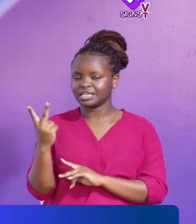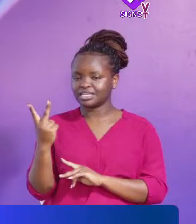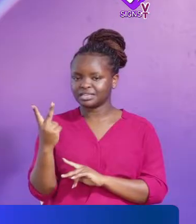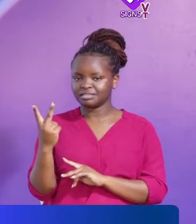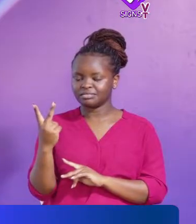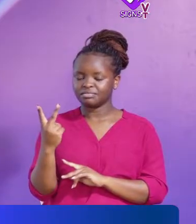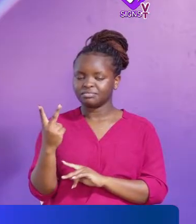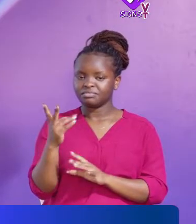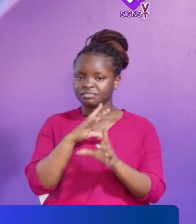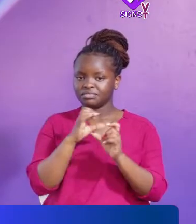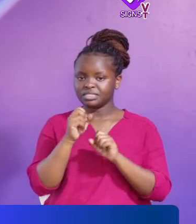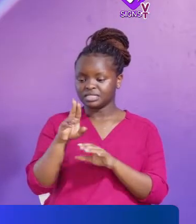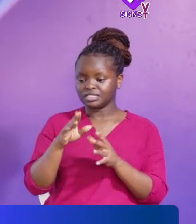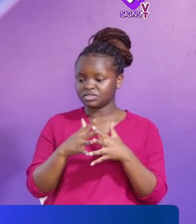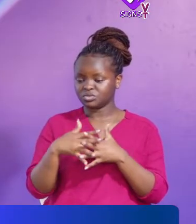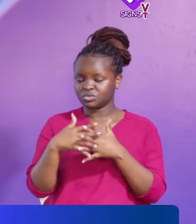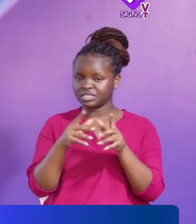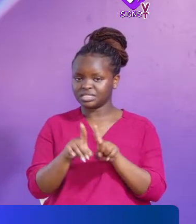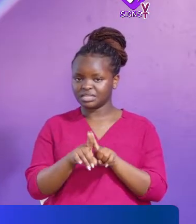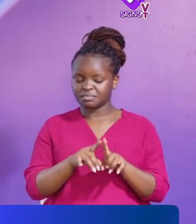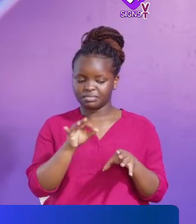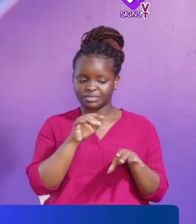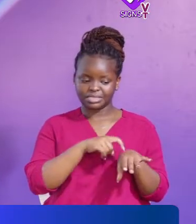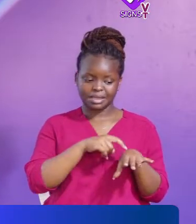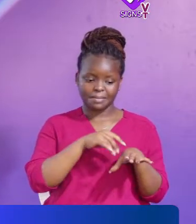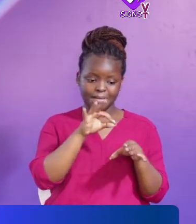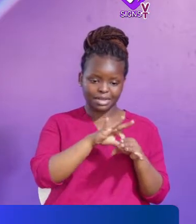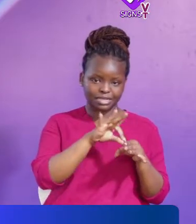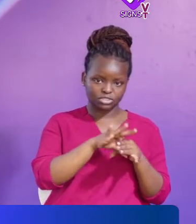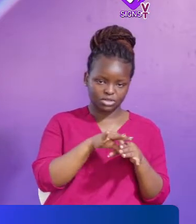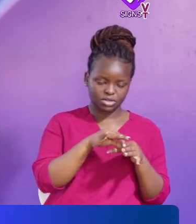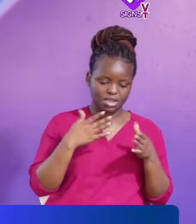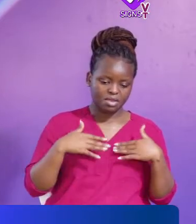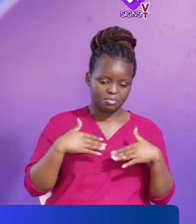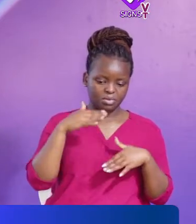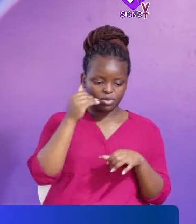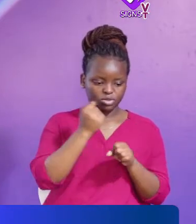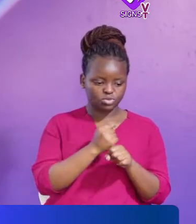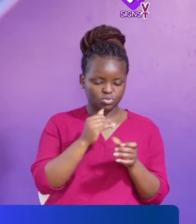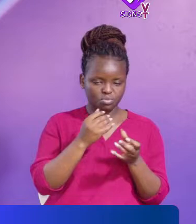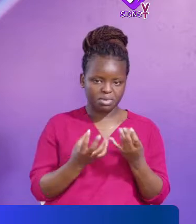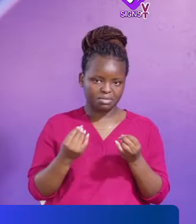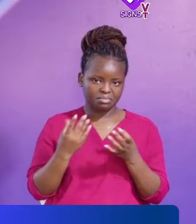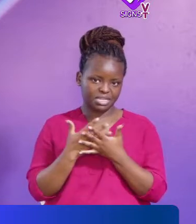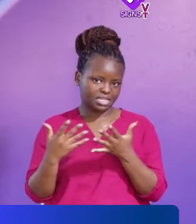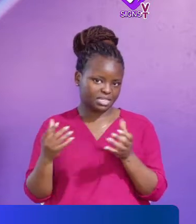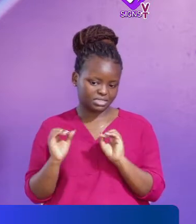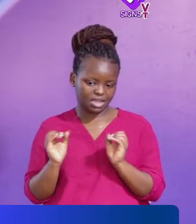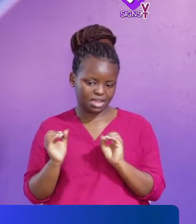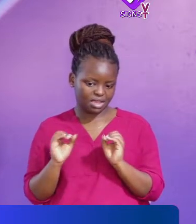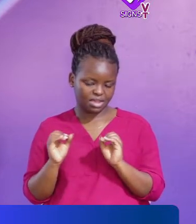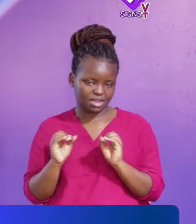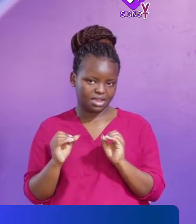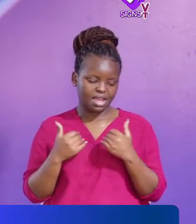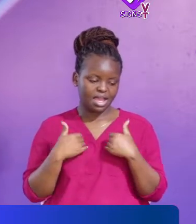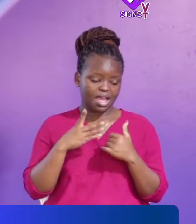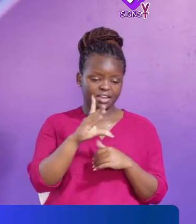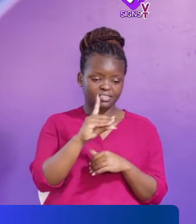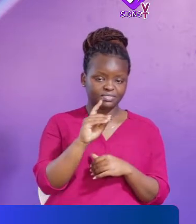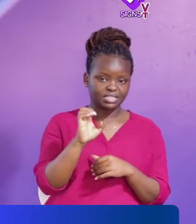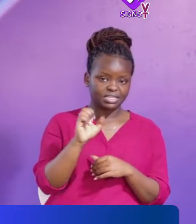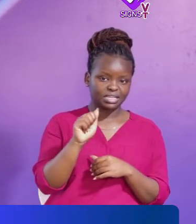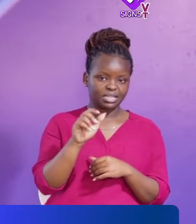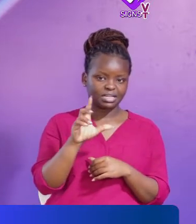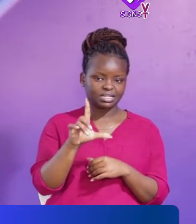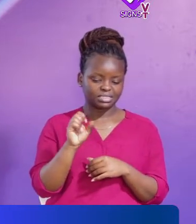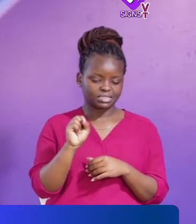US, during election, people tend not to do many things. You understand? Yeah. Don't cut deals a few years before